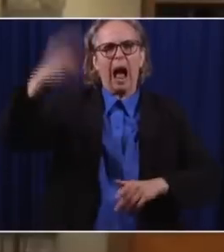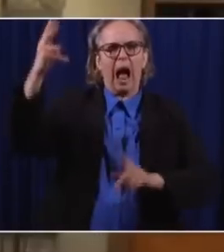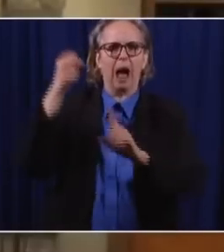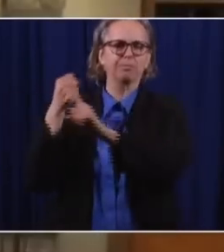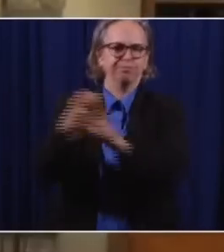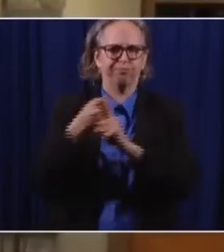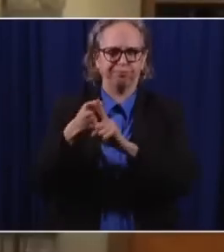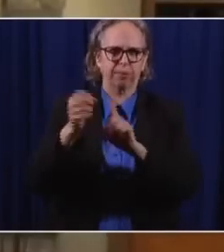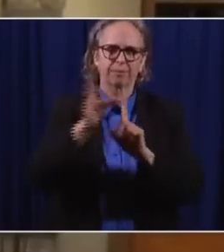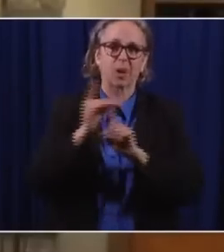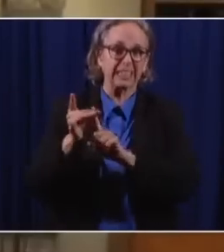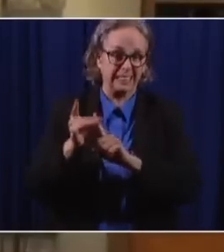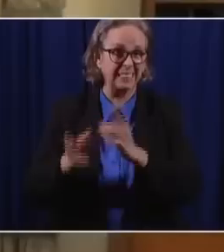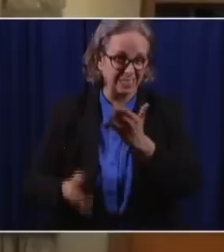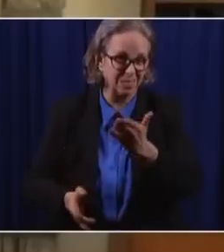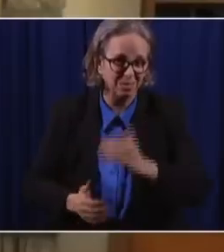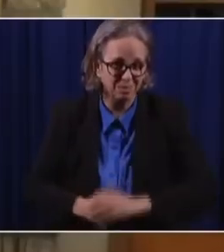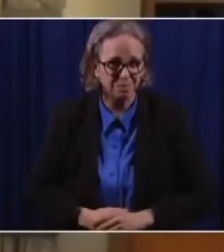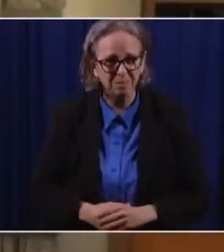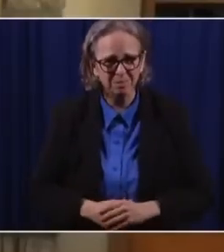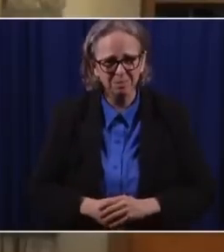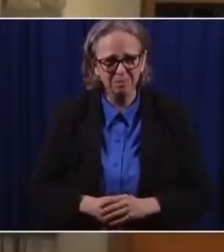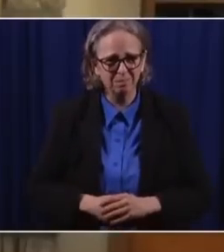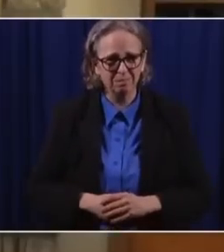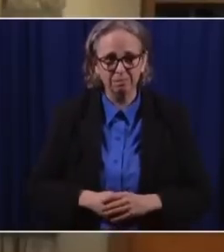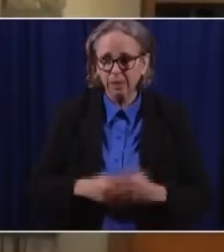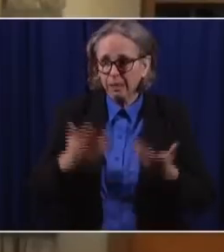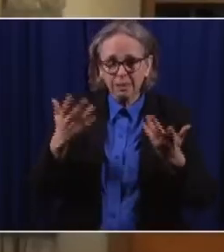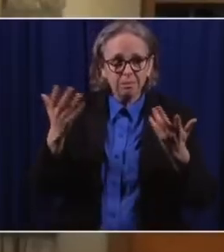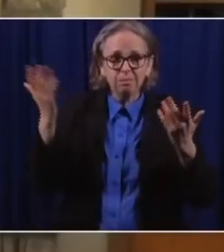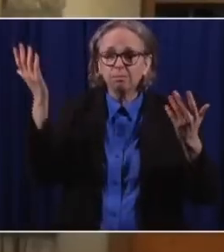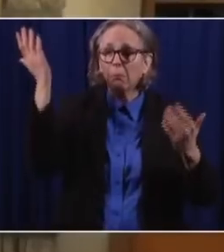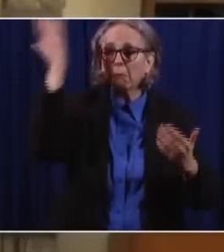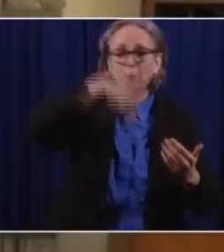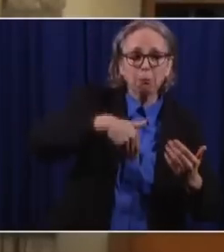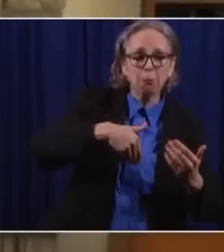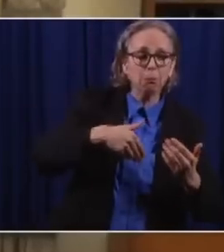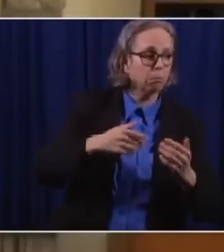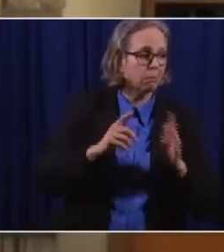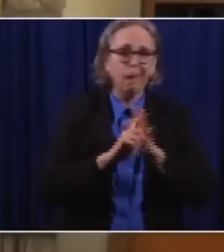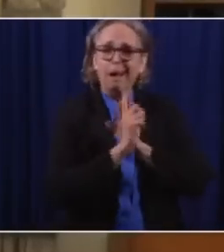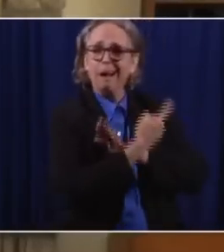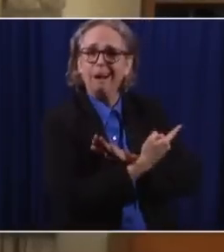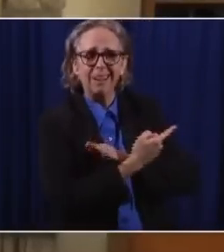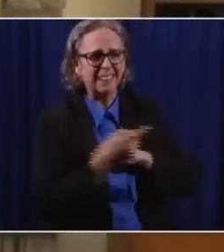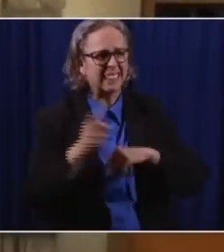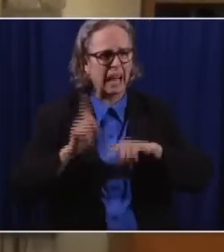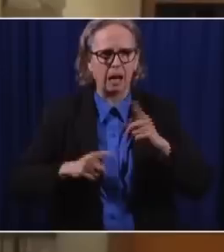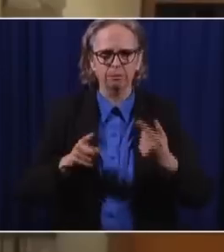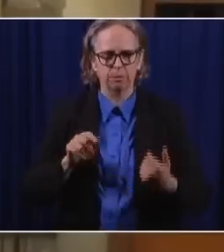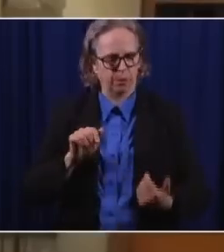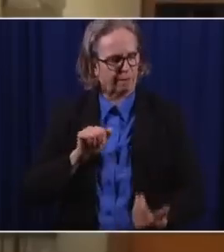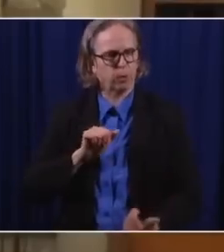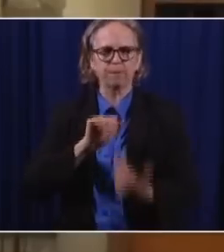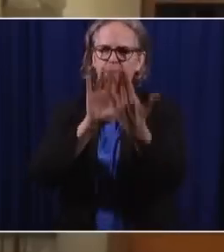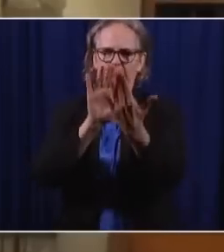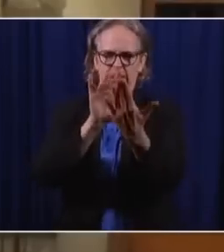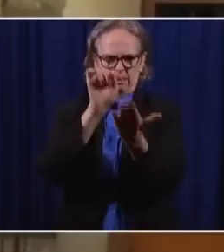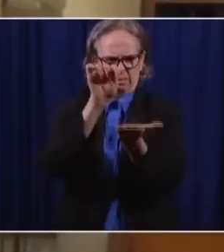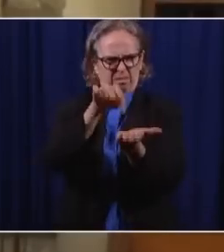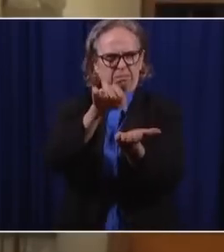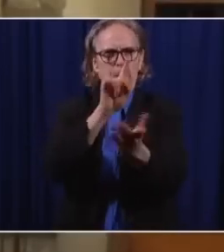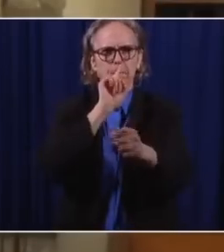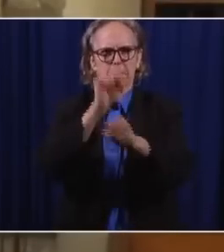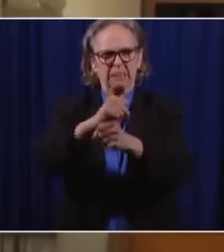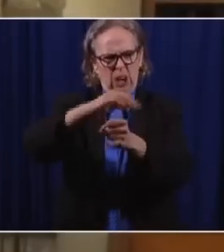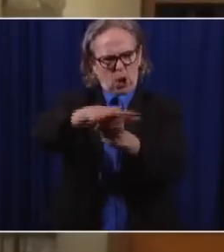We can't hide from it. We can't run from it. We got to face it, and we have to deal with it. So no matter where you live in the state